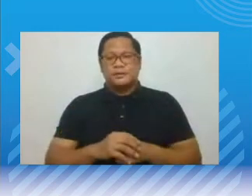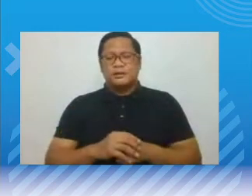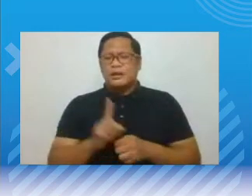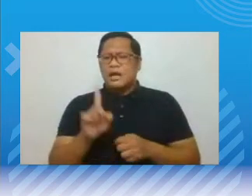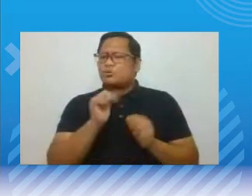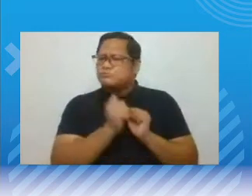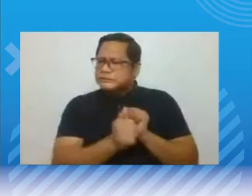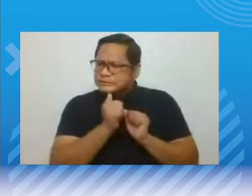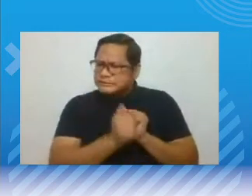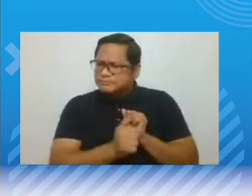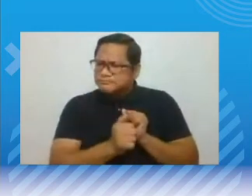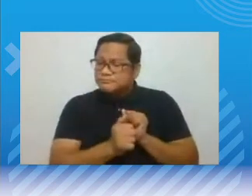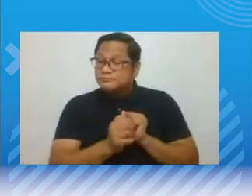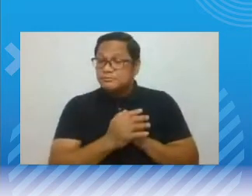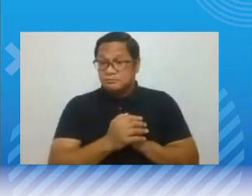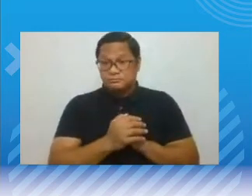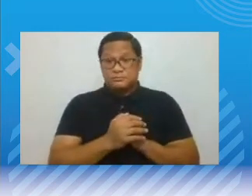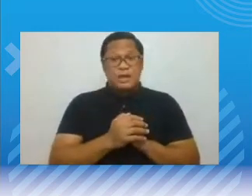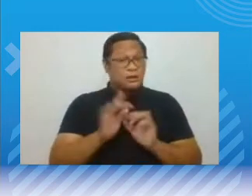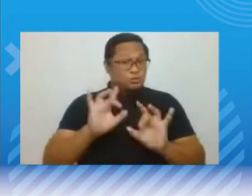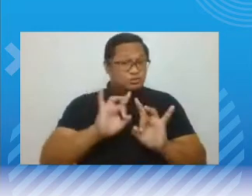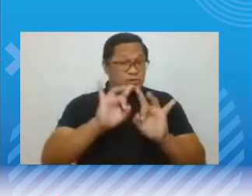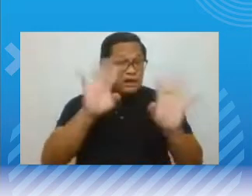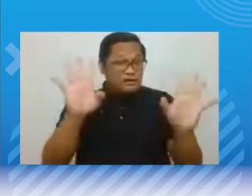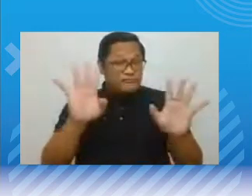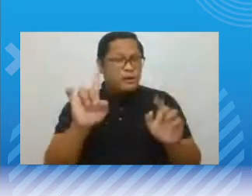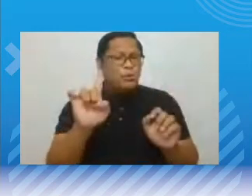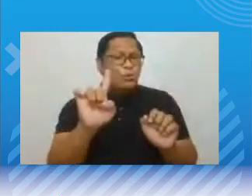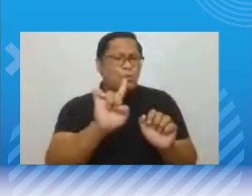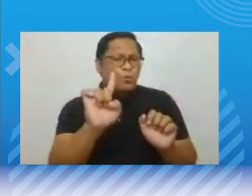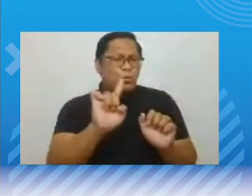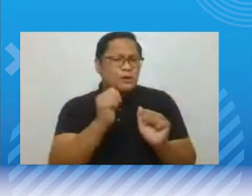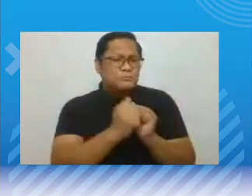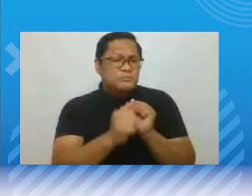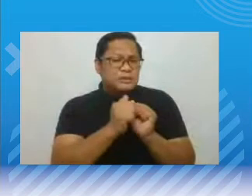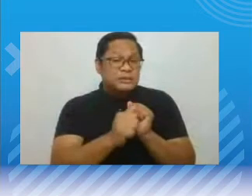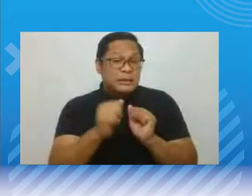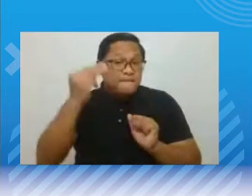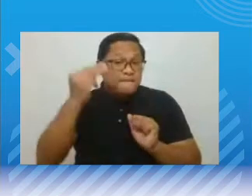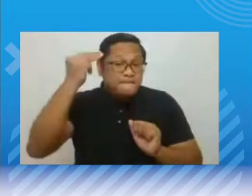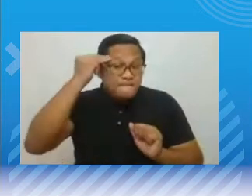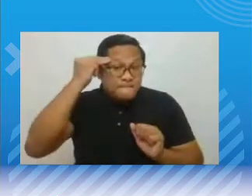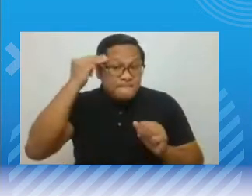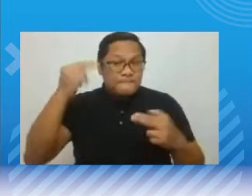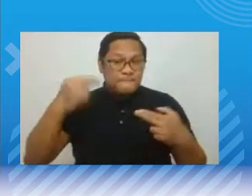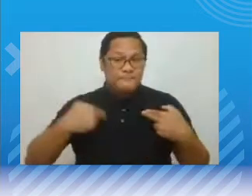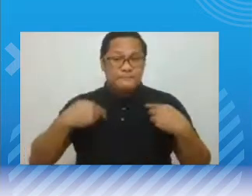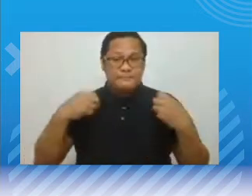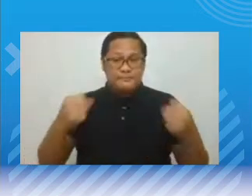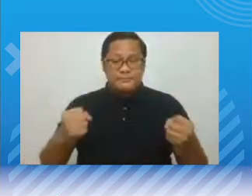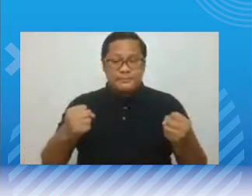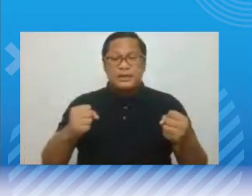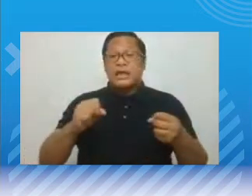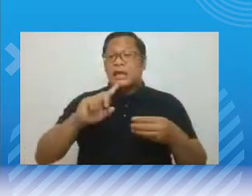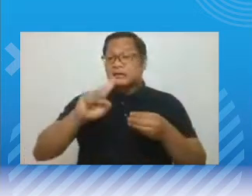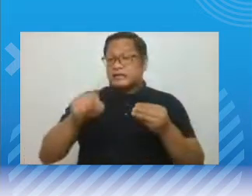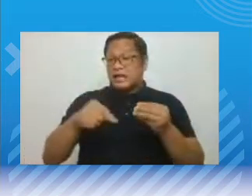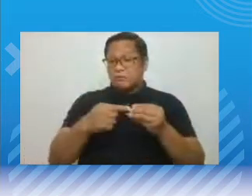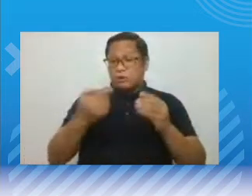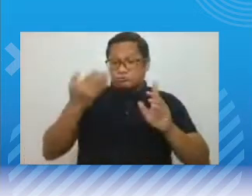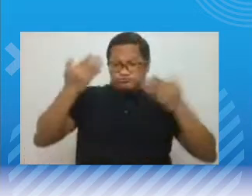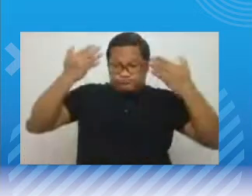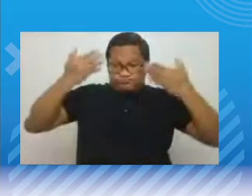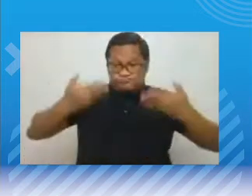So, just to clarify kung anong ibig sabihin ng mental health, it's a state of well-being in which